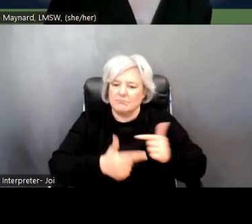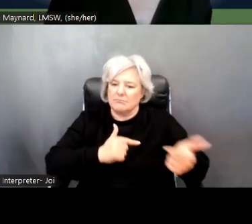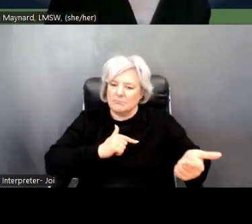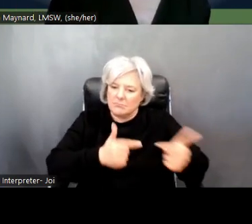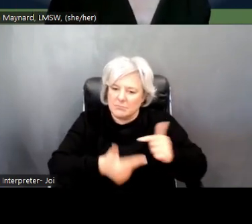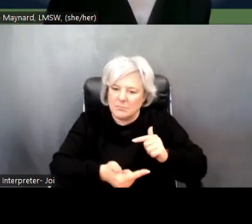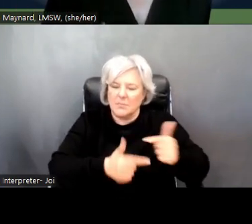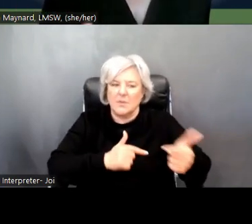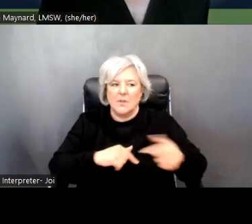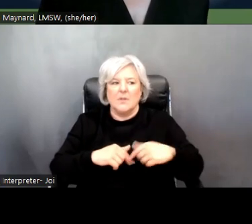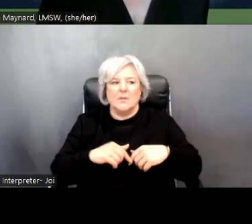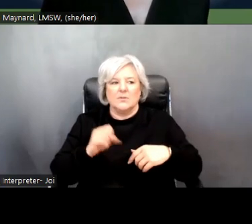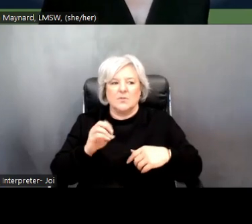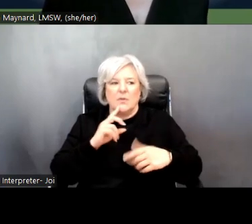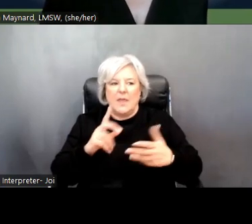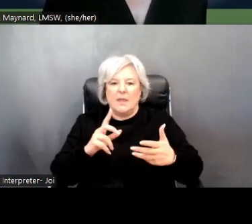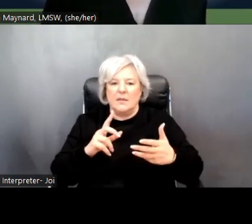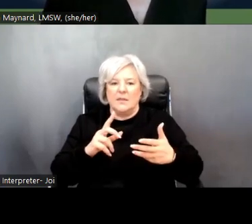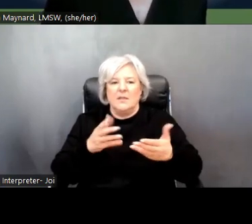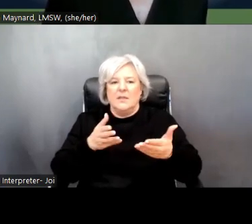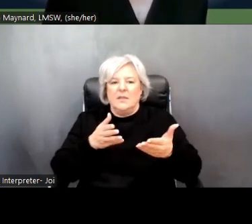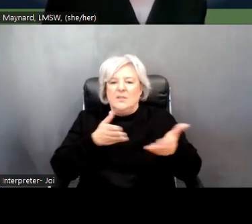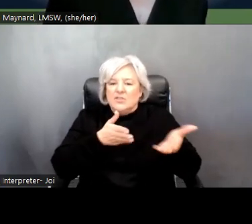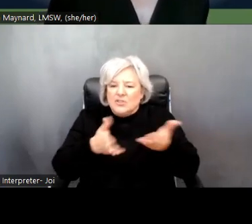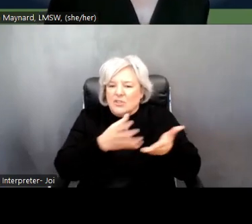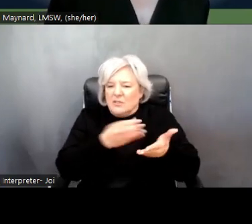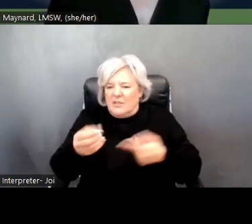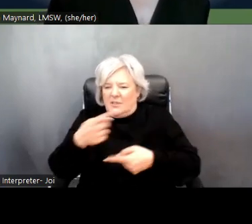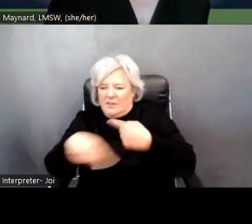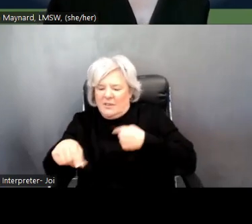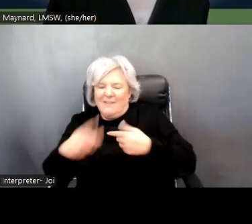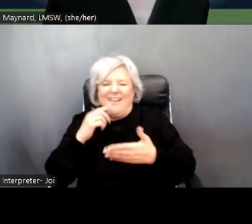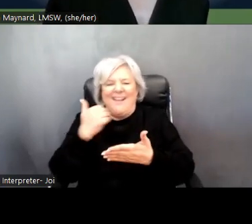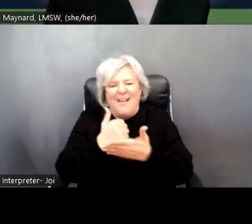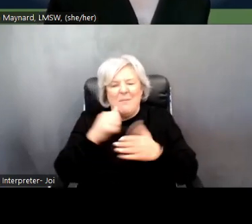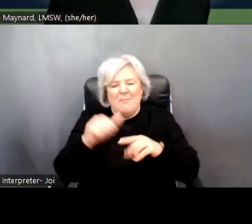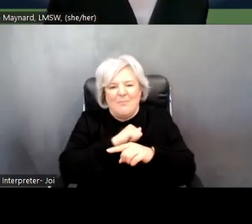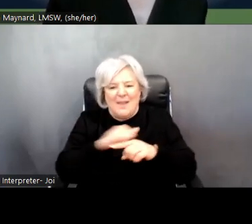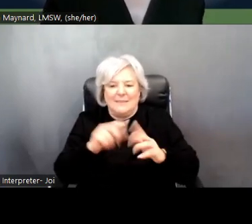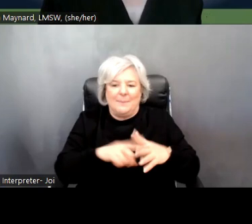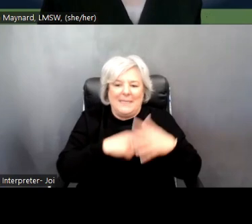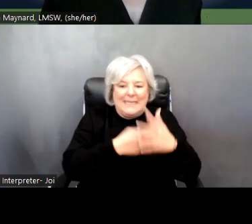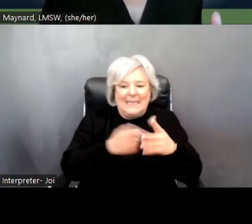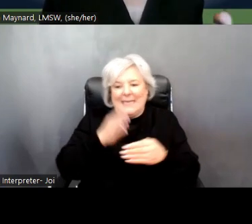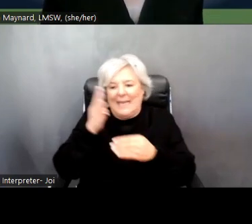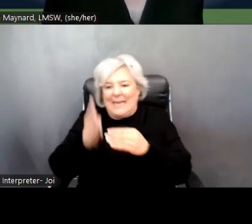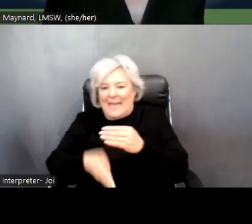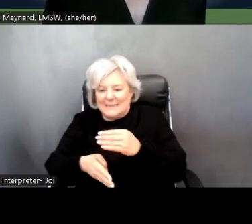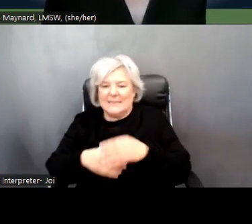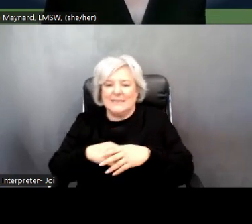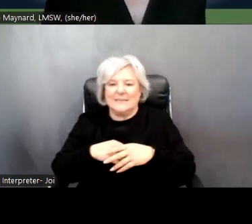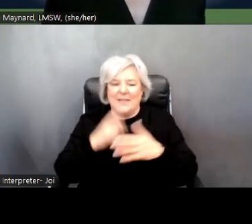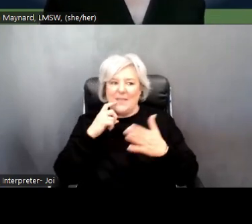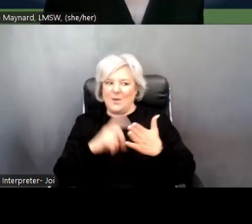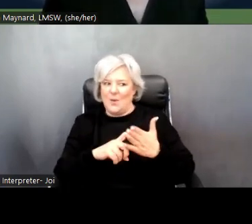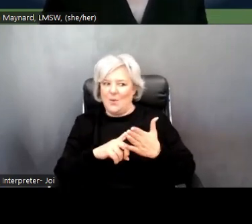this interaction, this serve and return, if you will, it helps us to practice beginnings and endings and